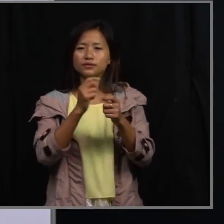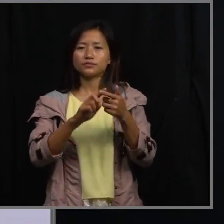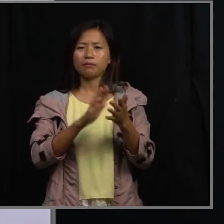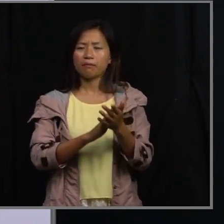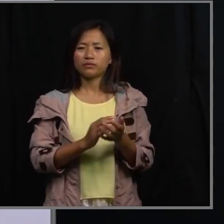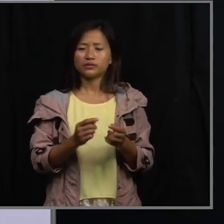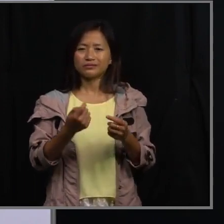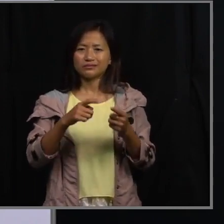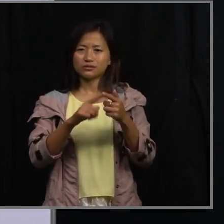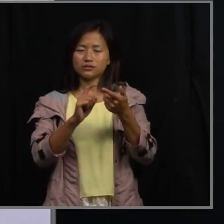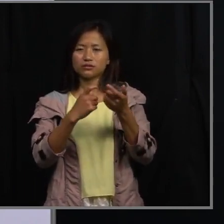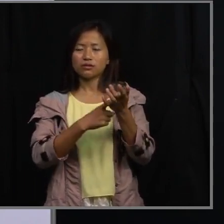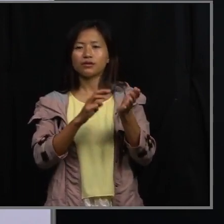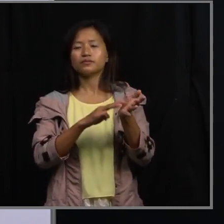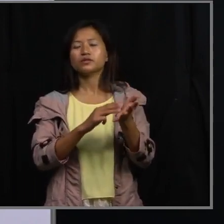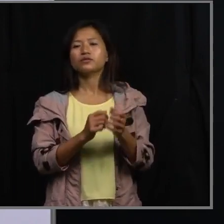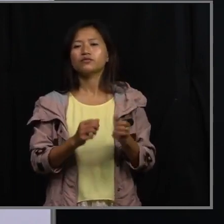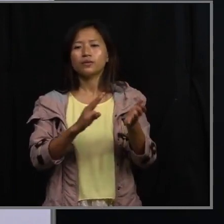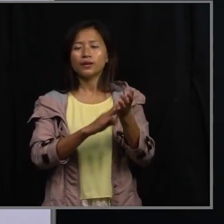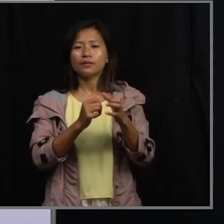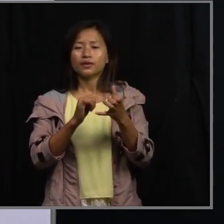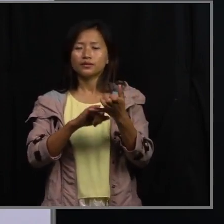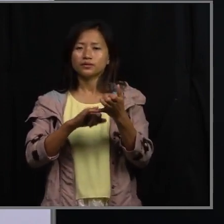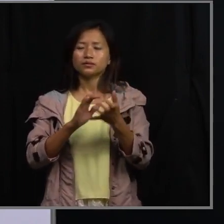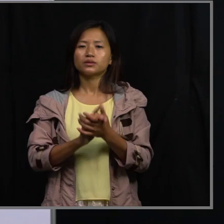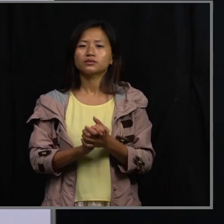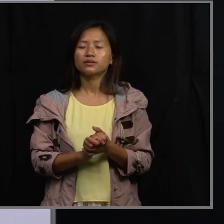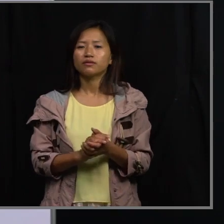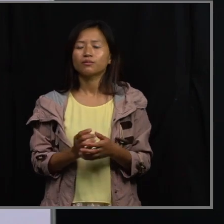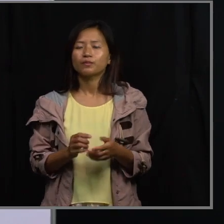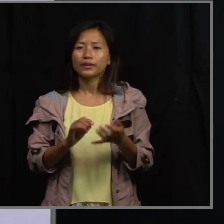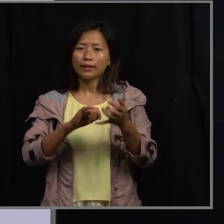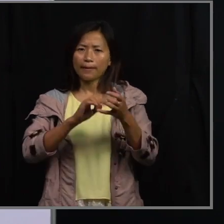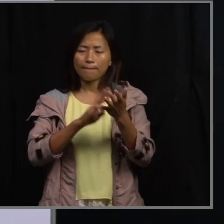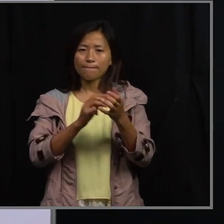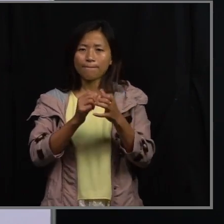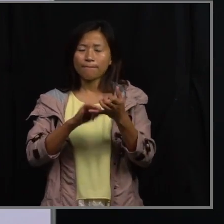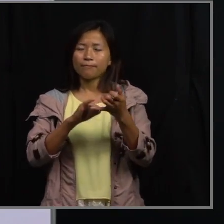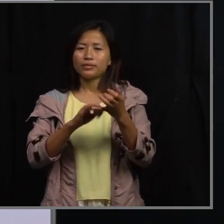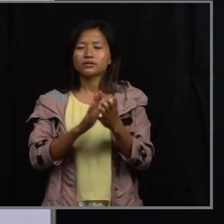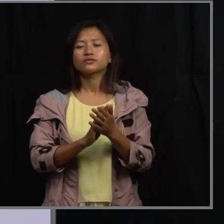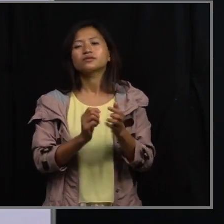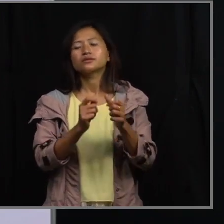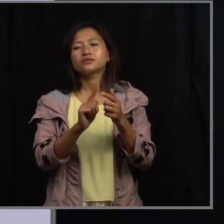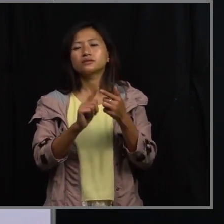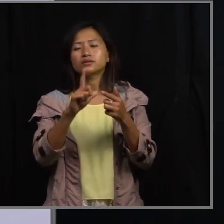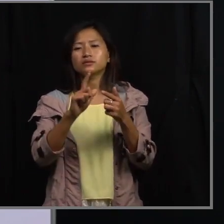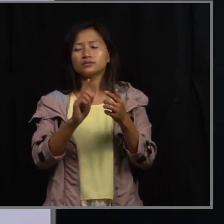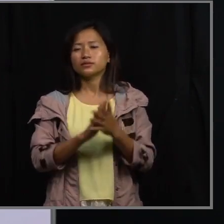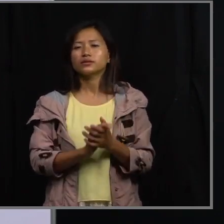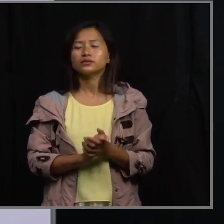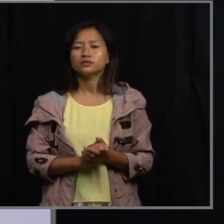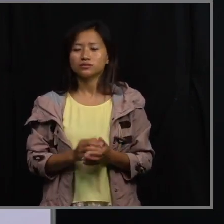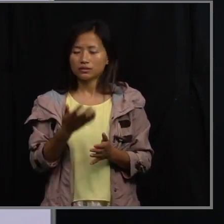mass, okay, in physics we can measure the mass of the electron, right? Which we have been studying all these things in